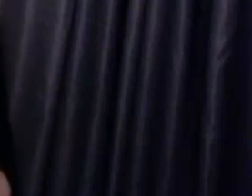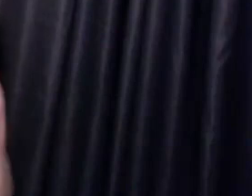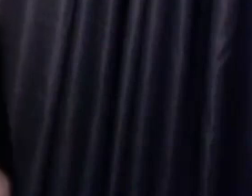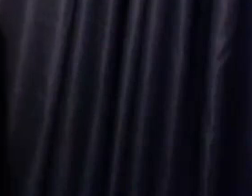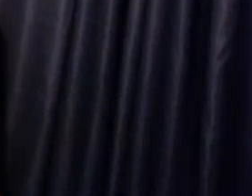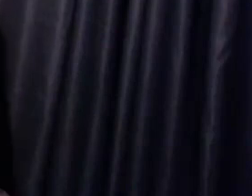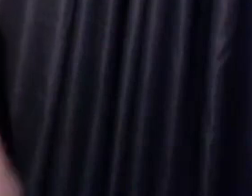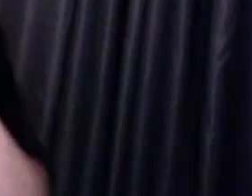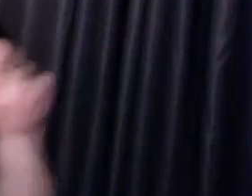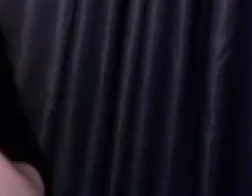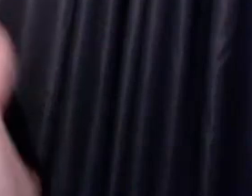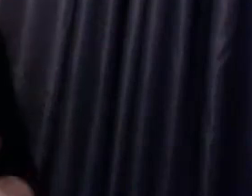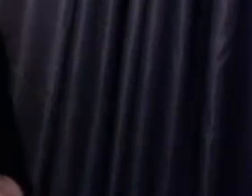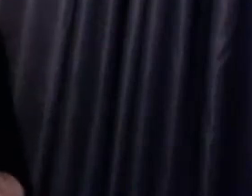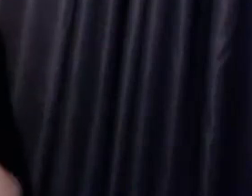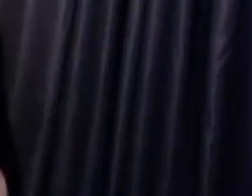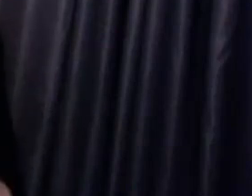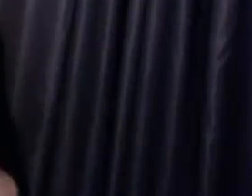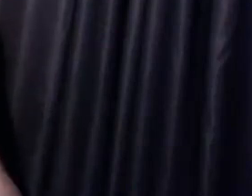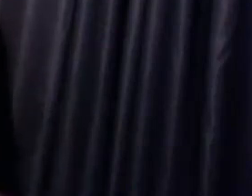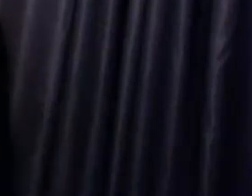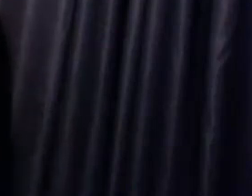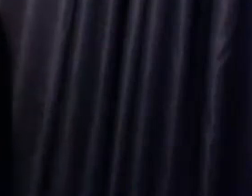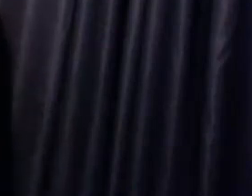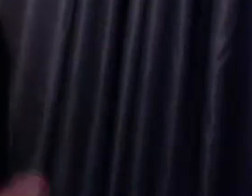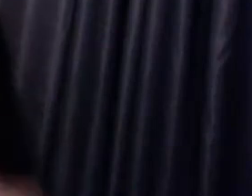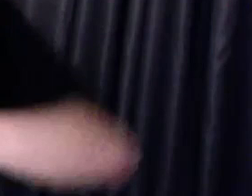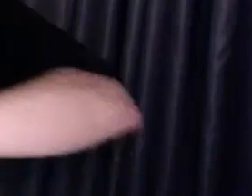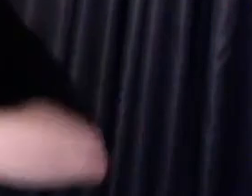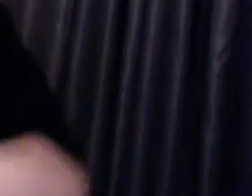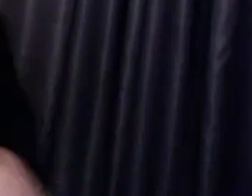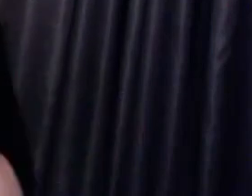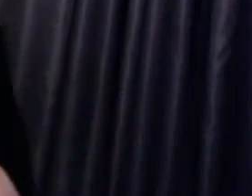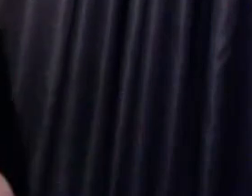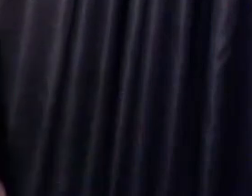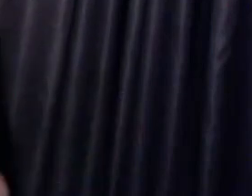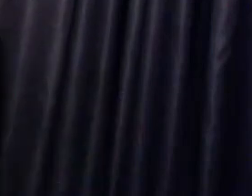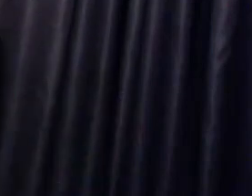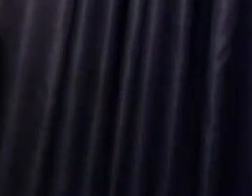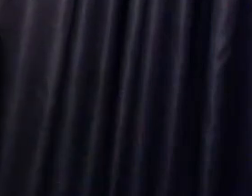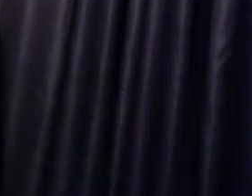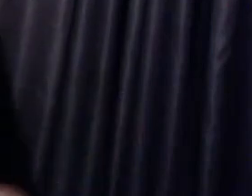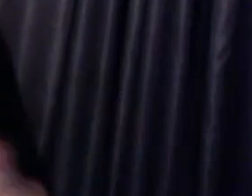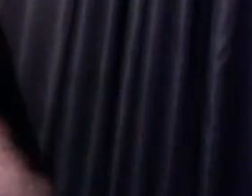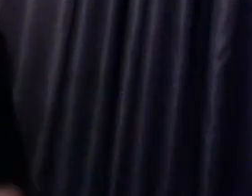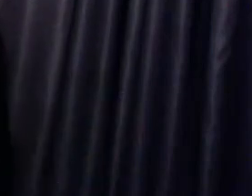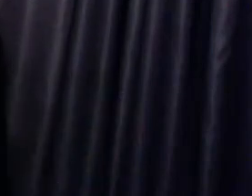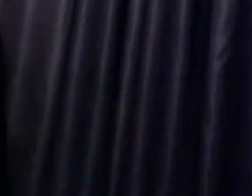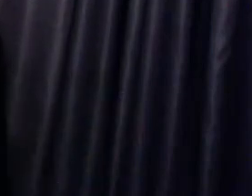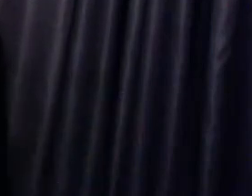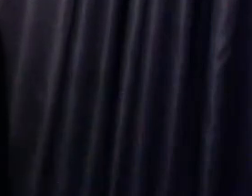different people who care about Medicaid and want it to work better for everybody, but they may have some resources for you if you want to reach out.